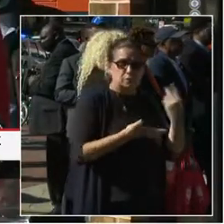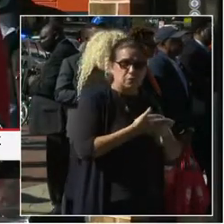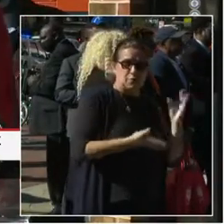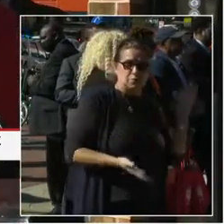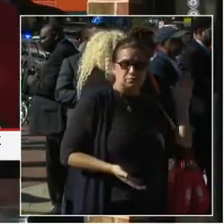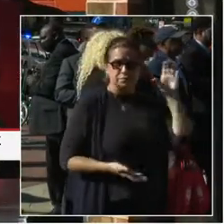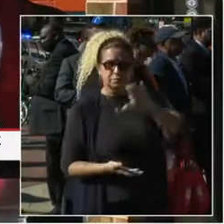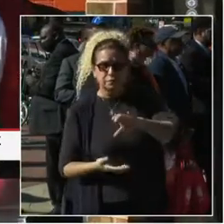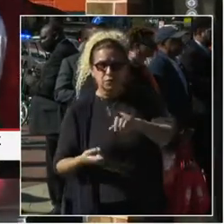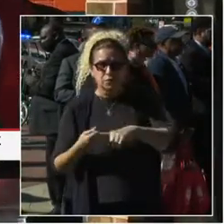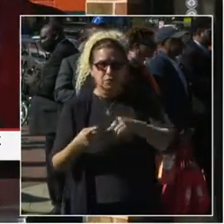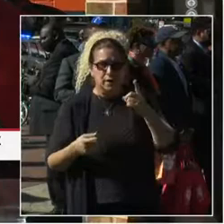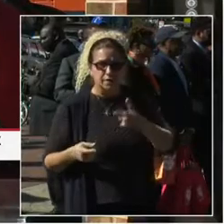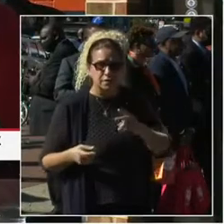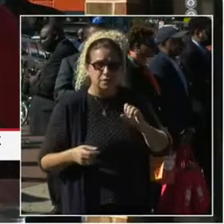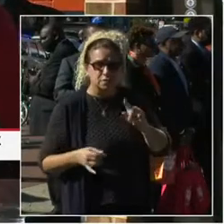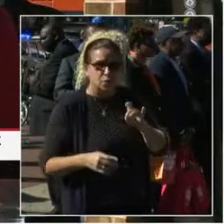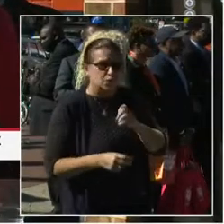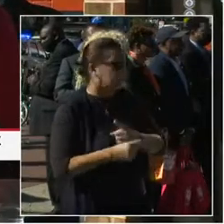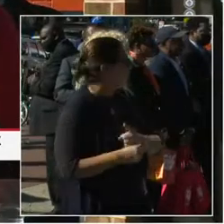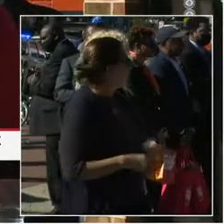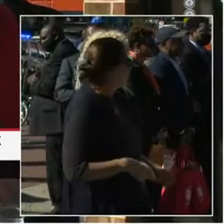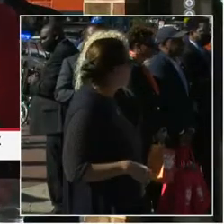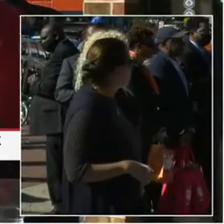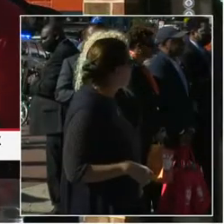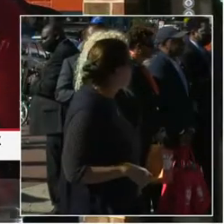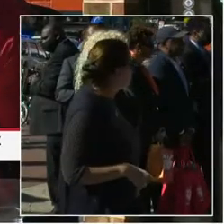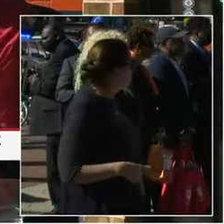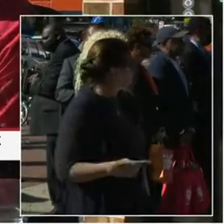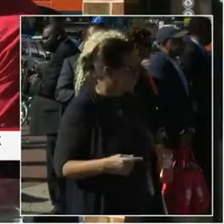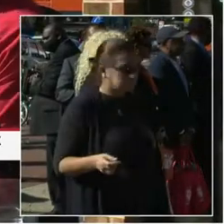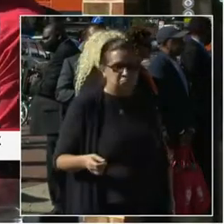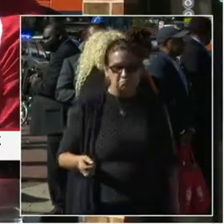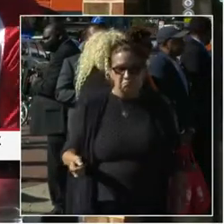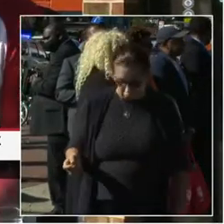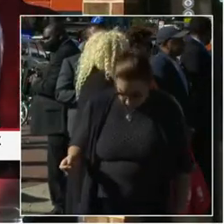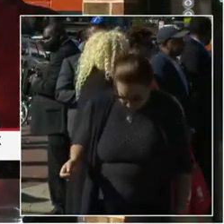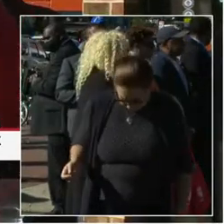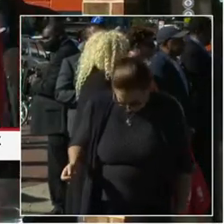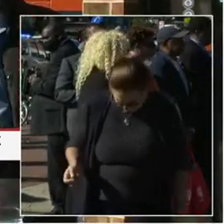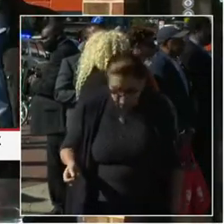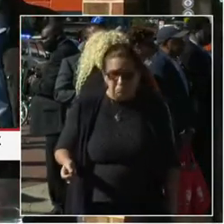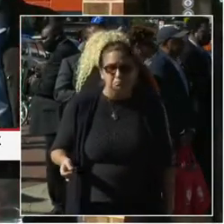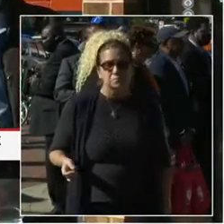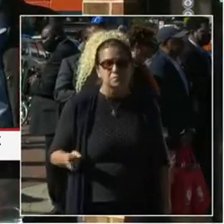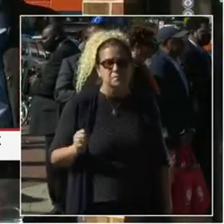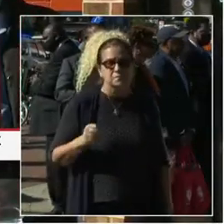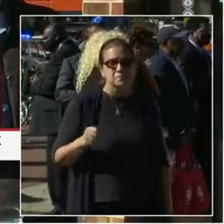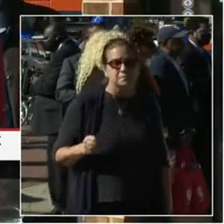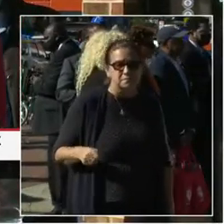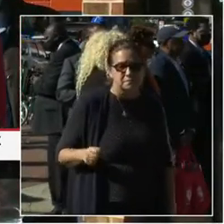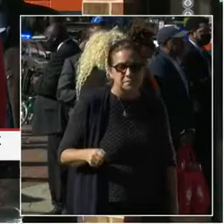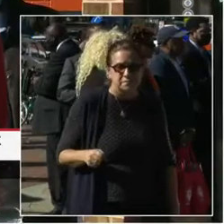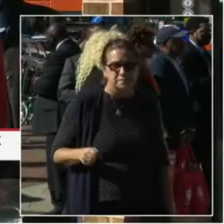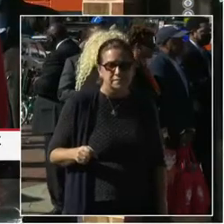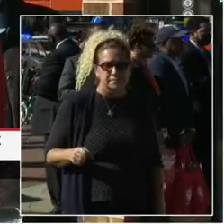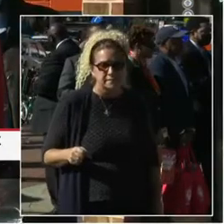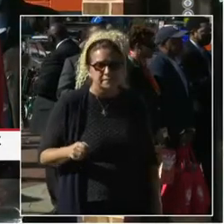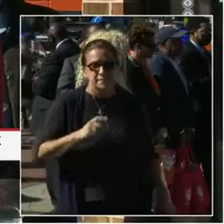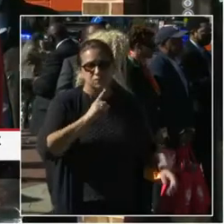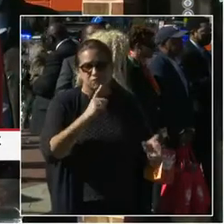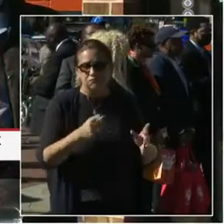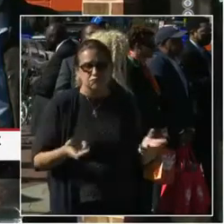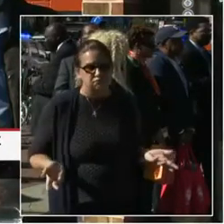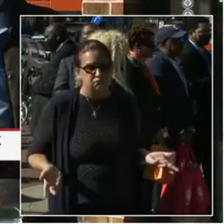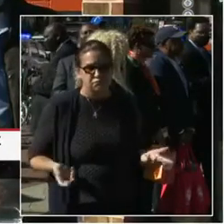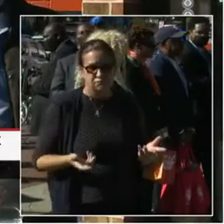so to be very, very candid, we would not have been able to afford either location if it were not for the grant. And